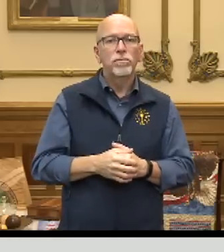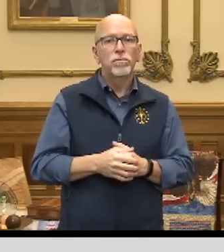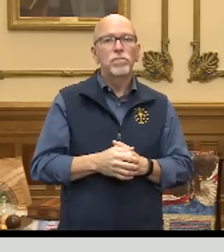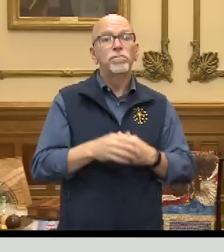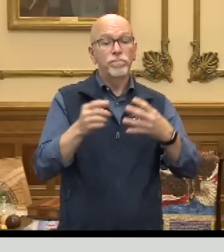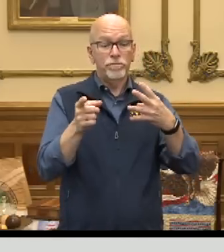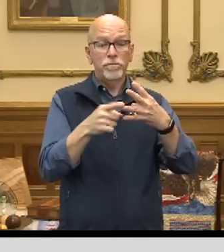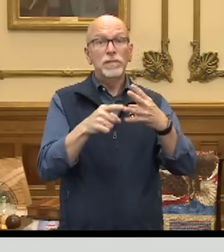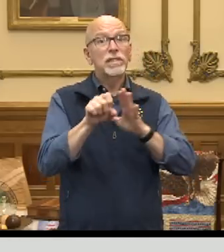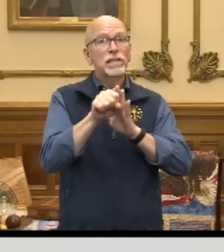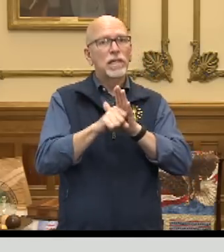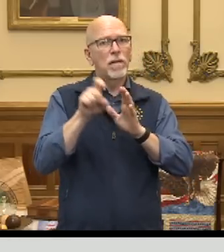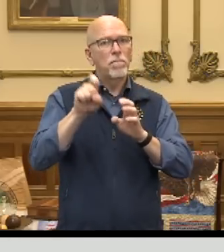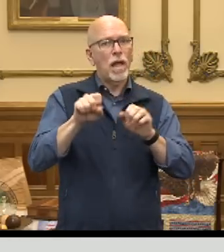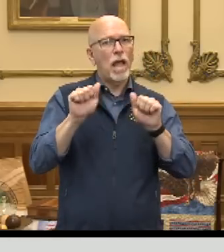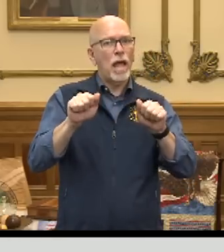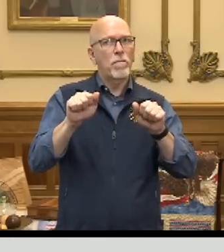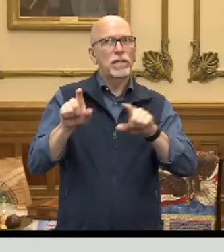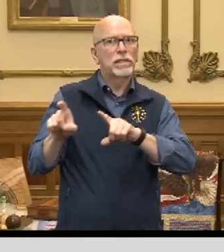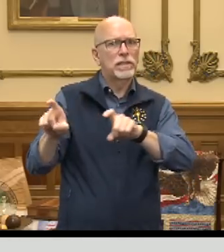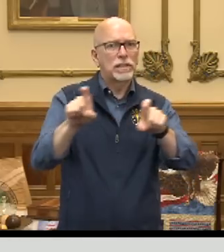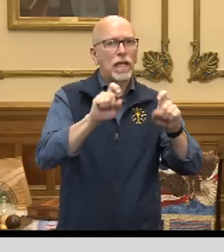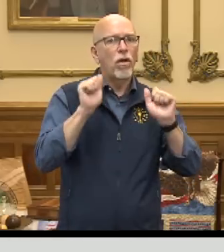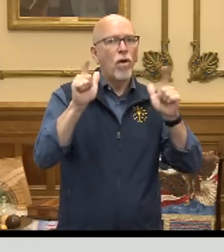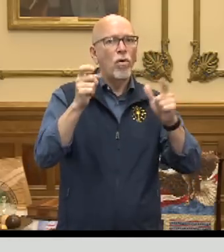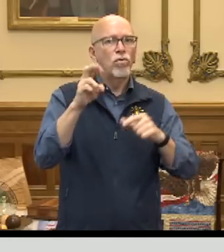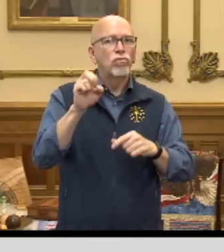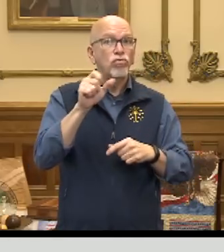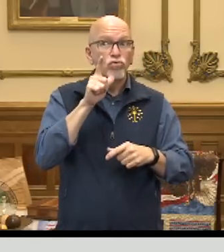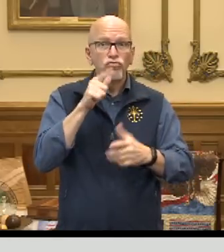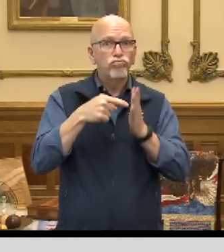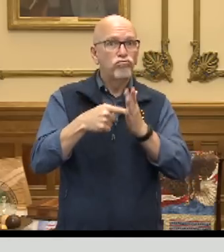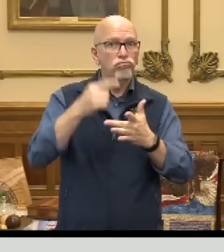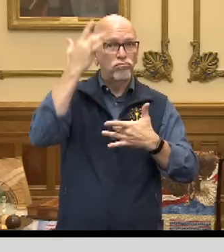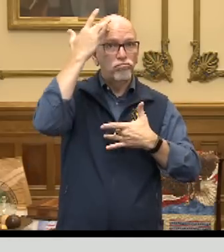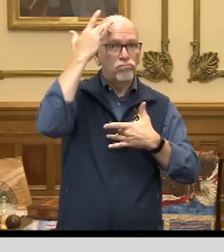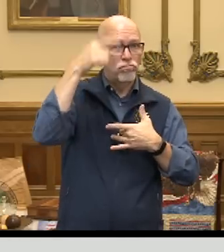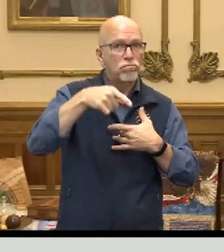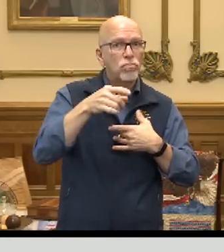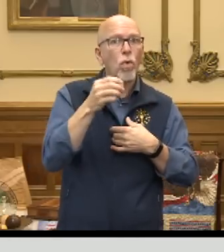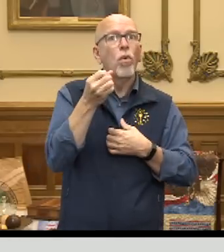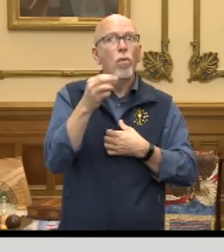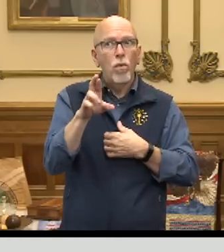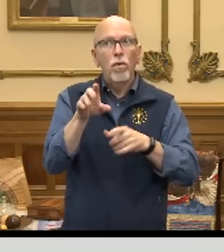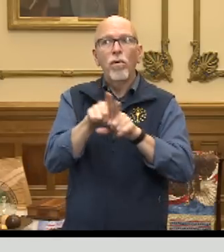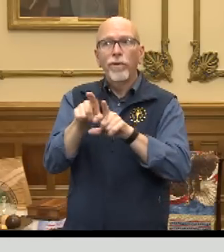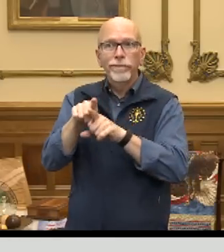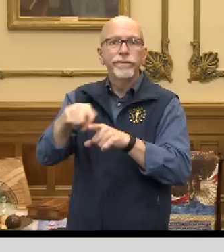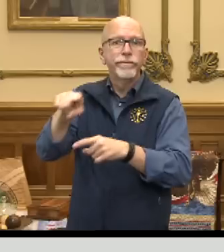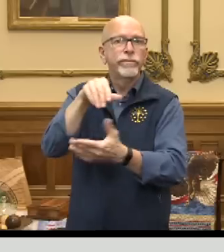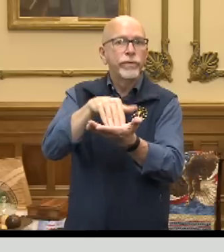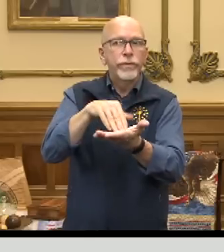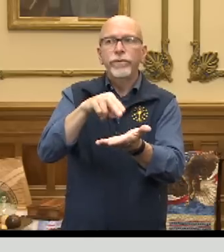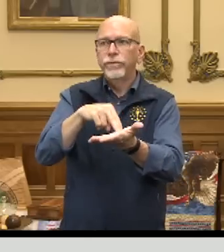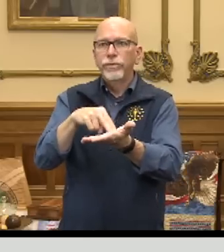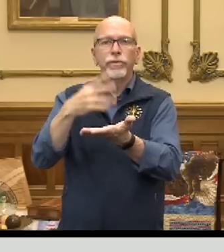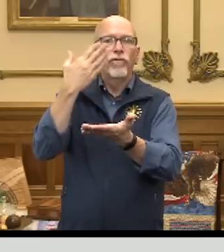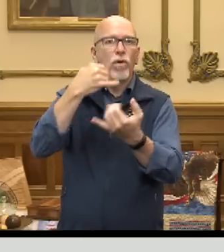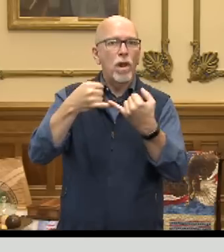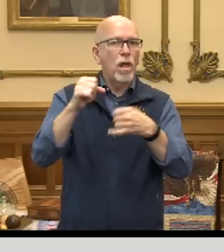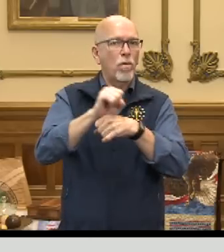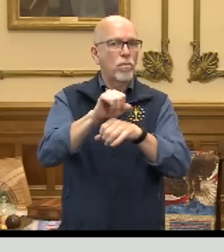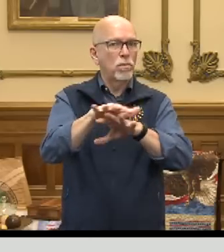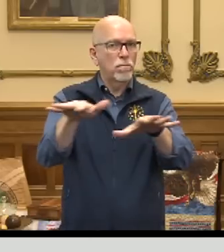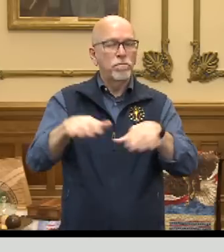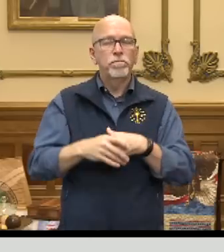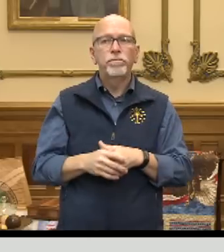must retain its ability to test all Hoosiers who are COVID-19 symptomatic, as well as healthcare workers, first responders, and frontline